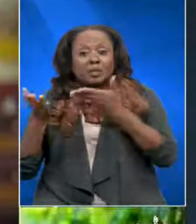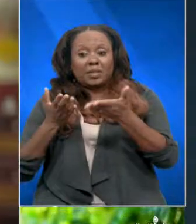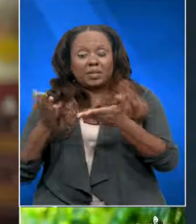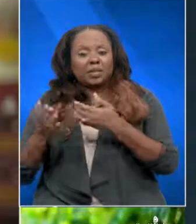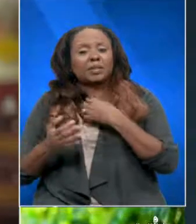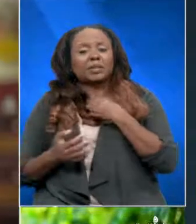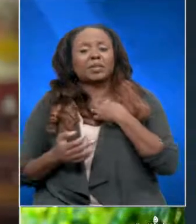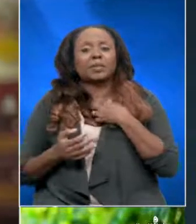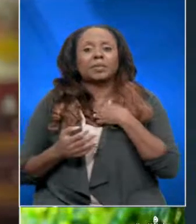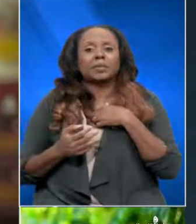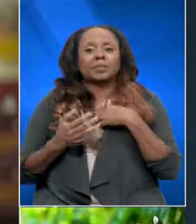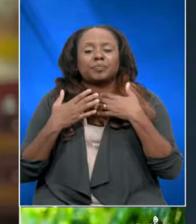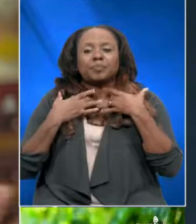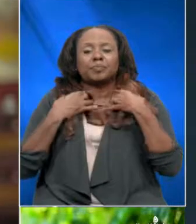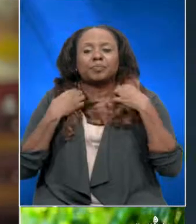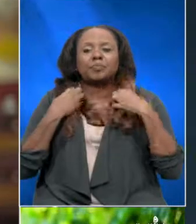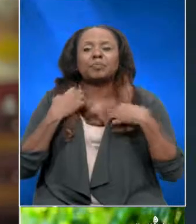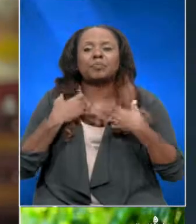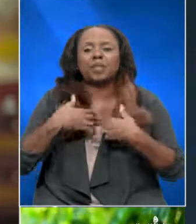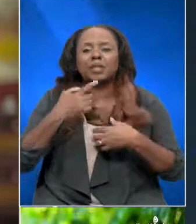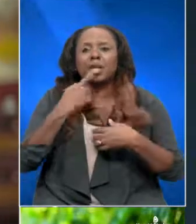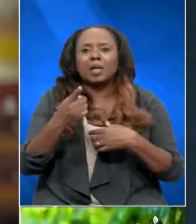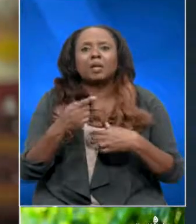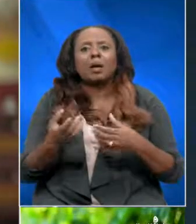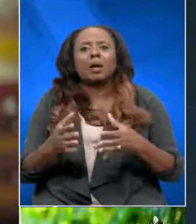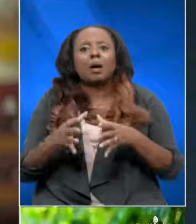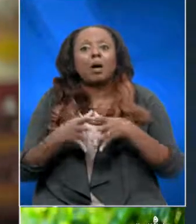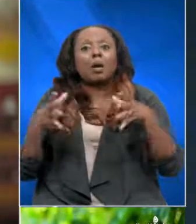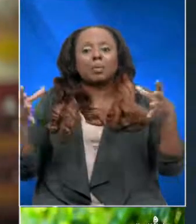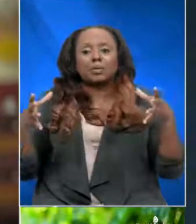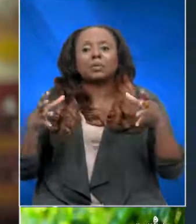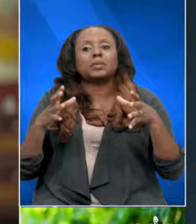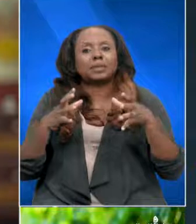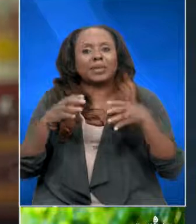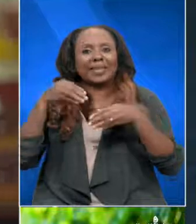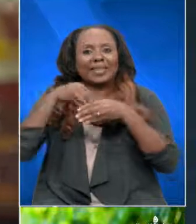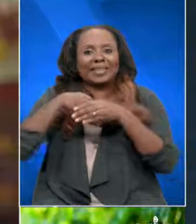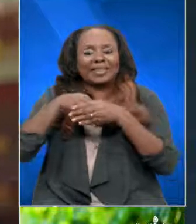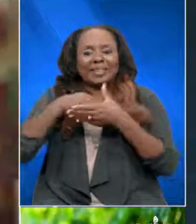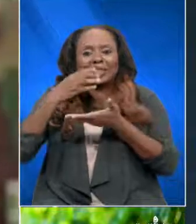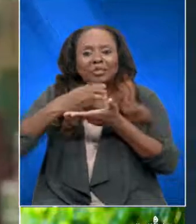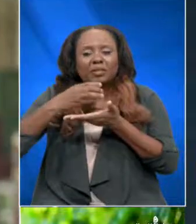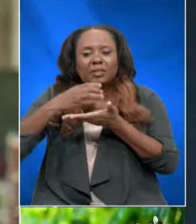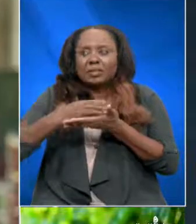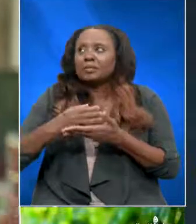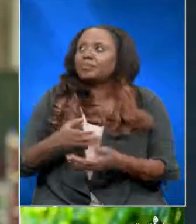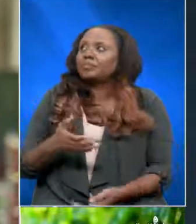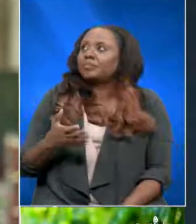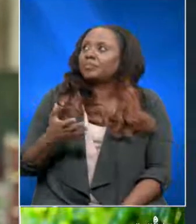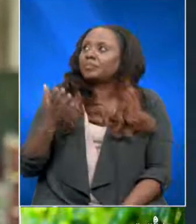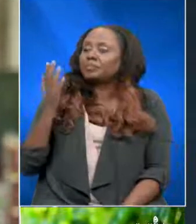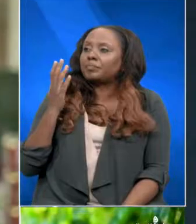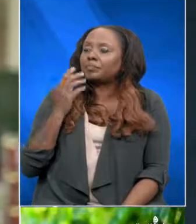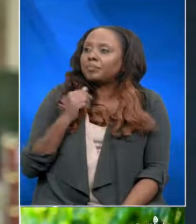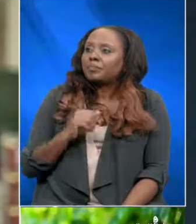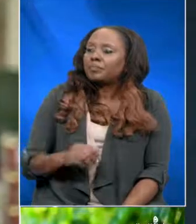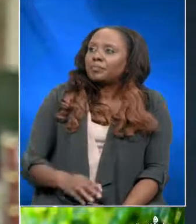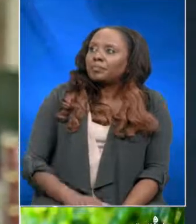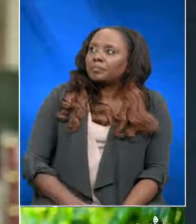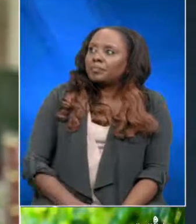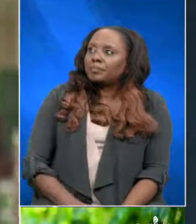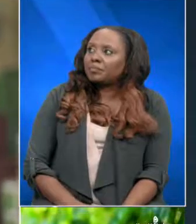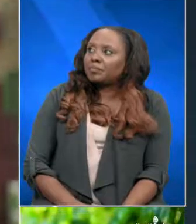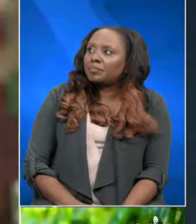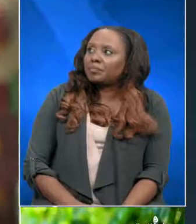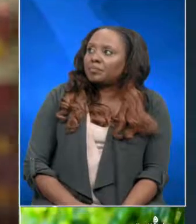in 8 ounces, how much is in the cup, but there's 2.5 cups inside this bottle. So inside this bottle, the significant thing about it is